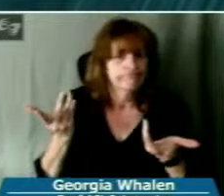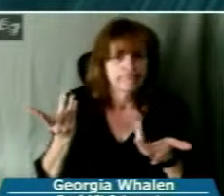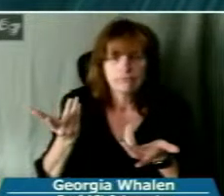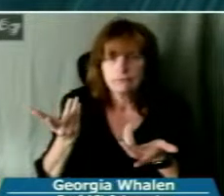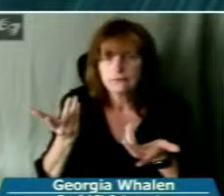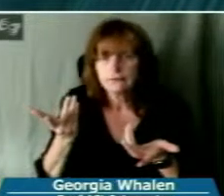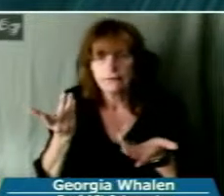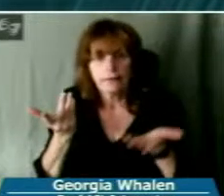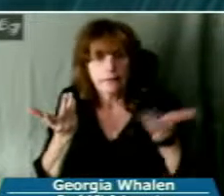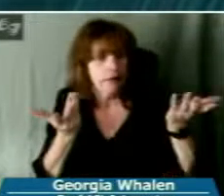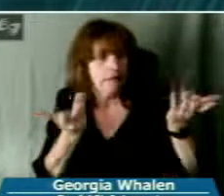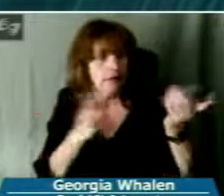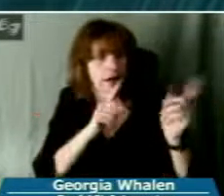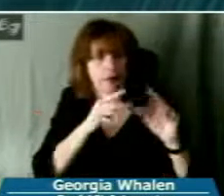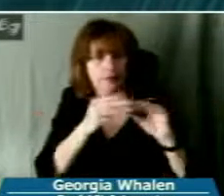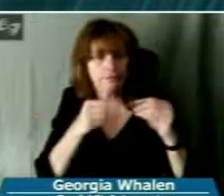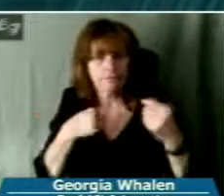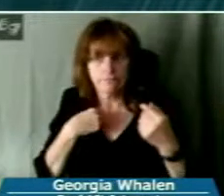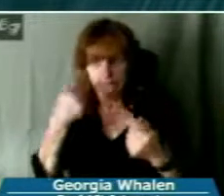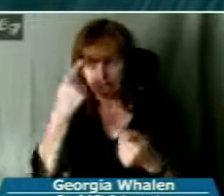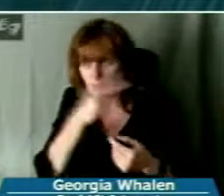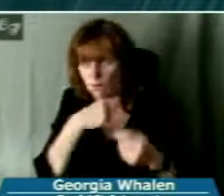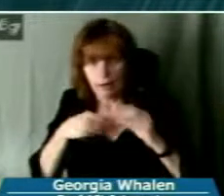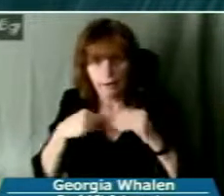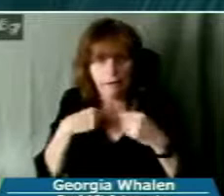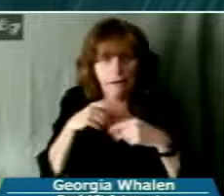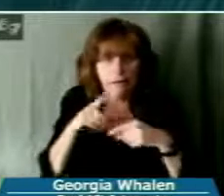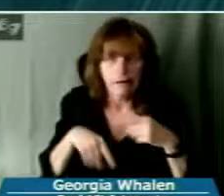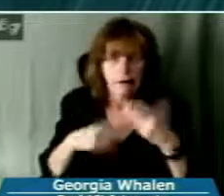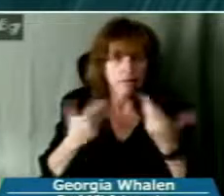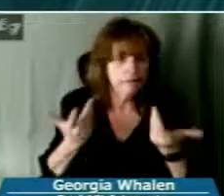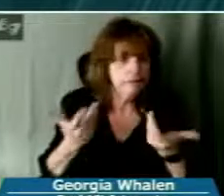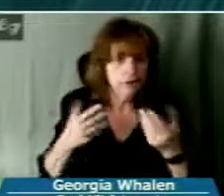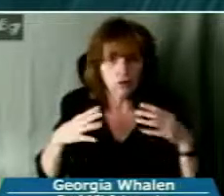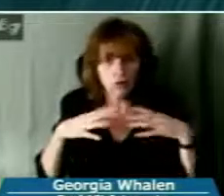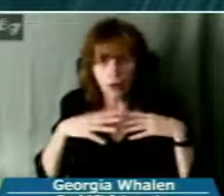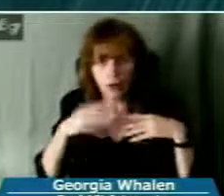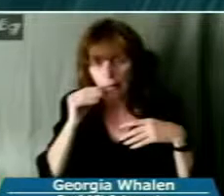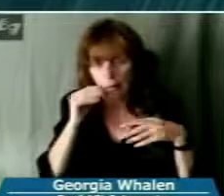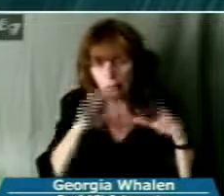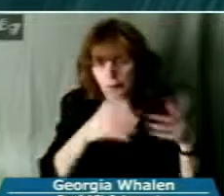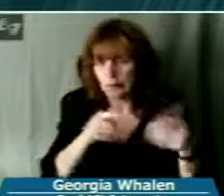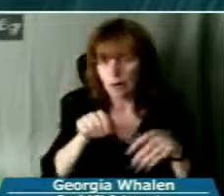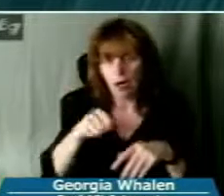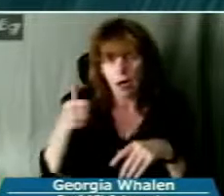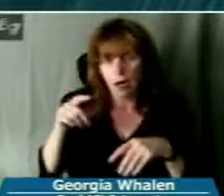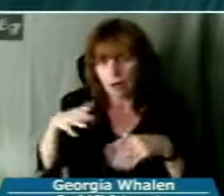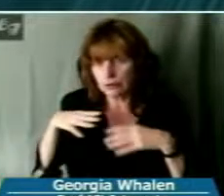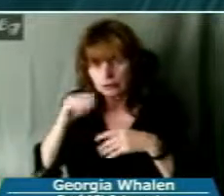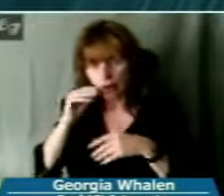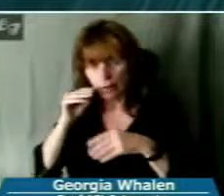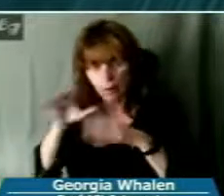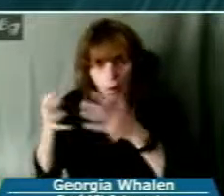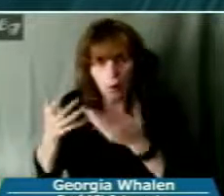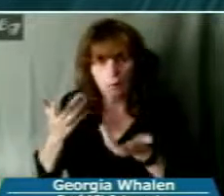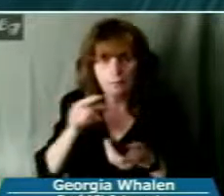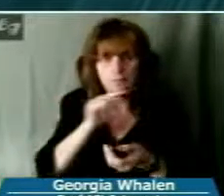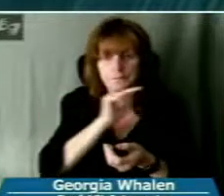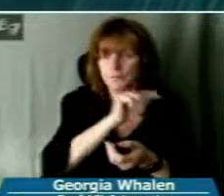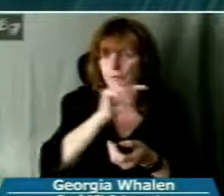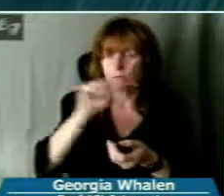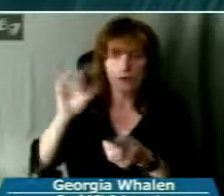or the operators of those retirement homes are expressing as their